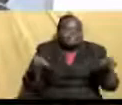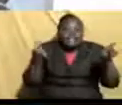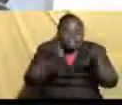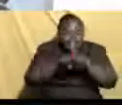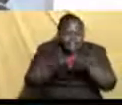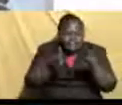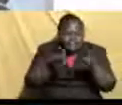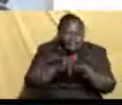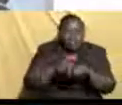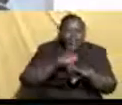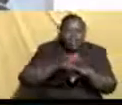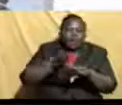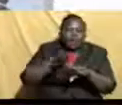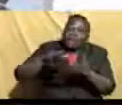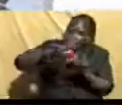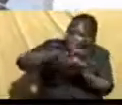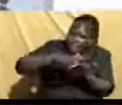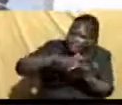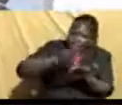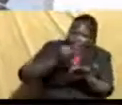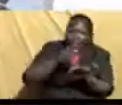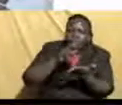Still on the basic structure doctrine,